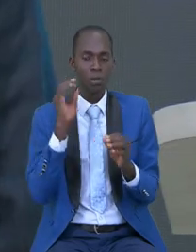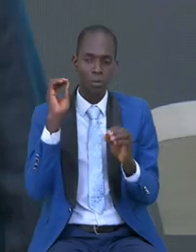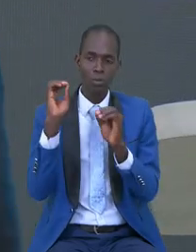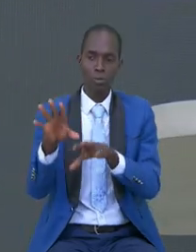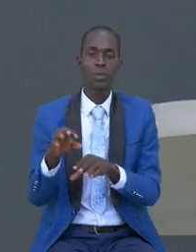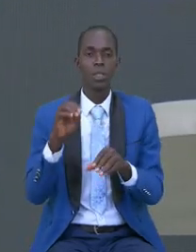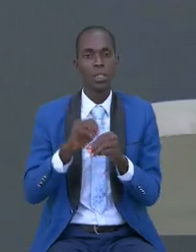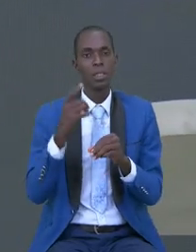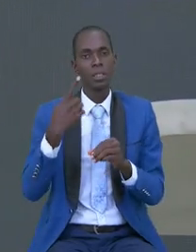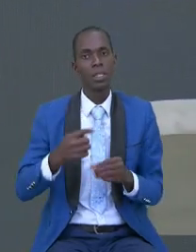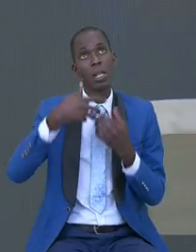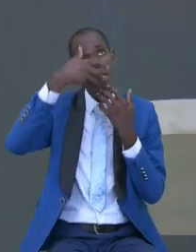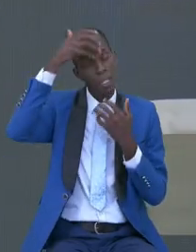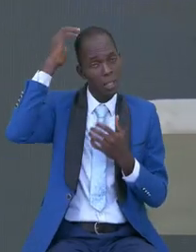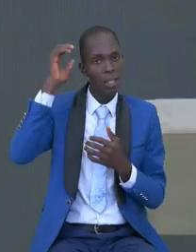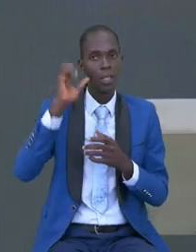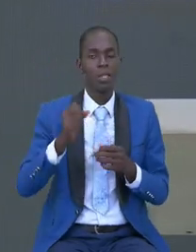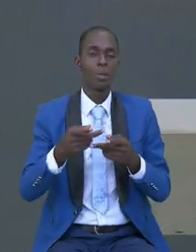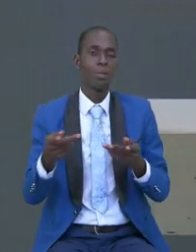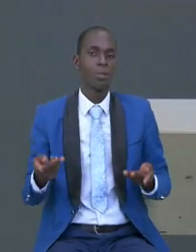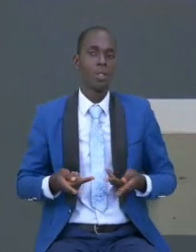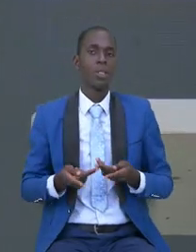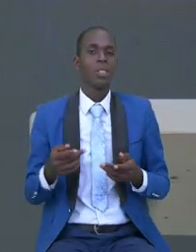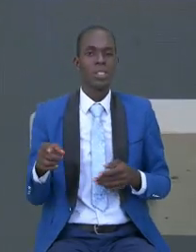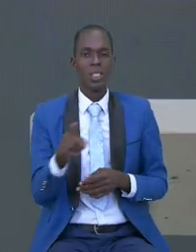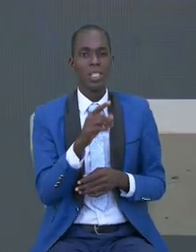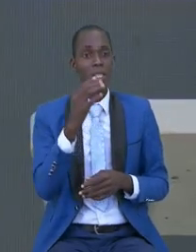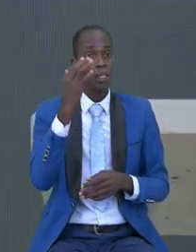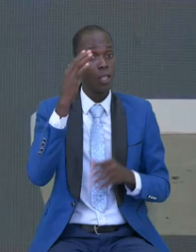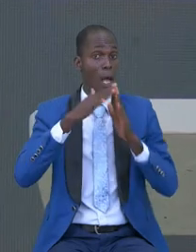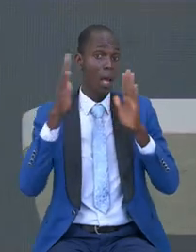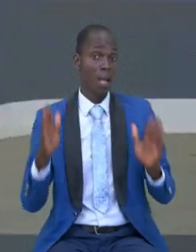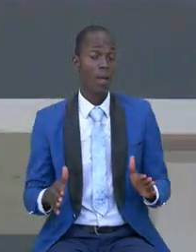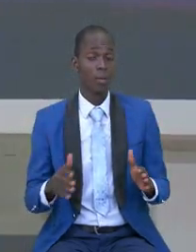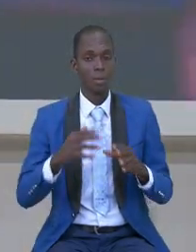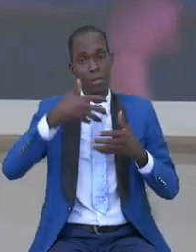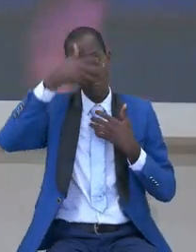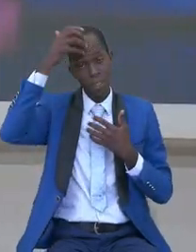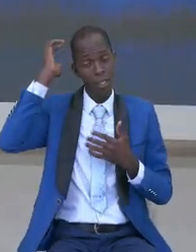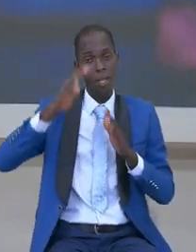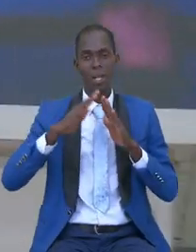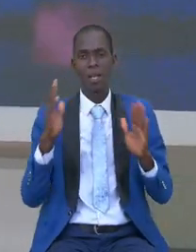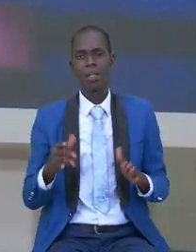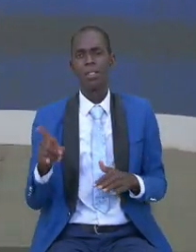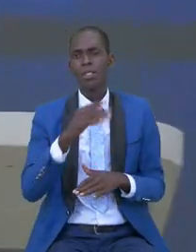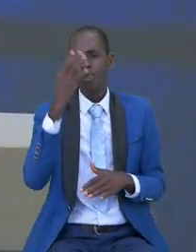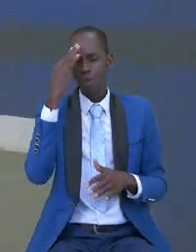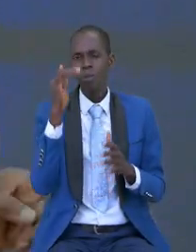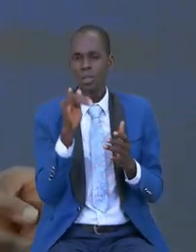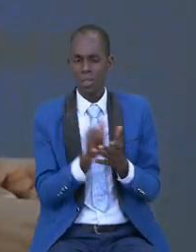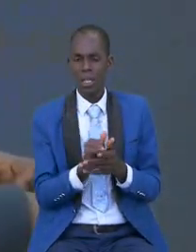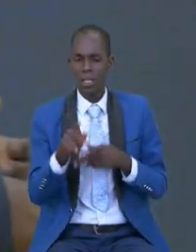lion's den. They knew that that threat, they said, it will catch any